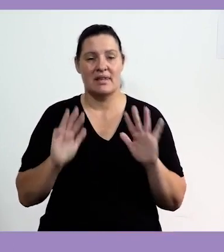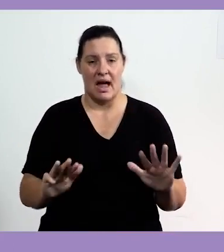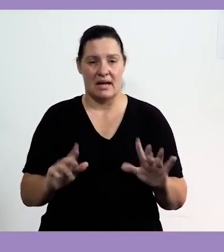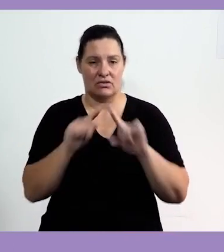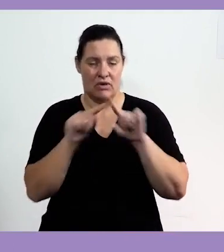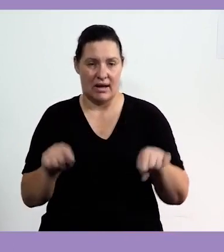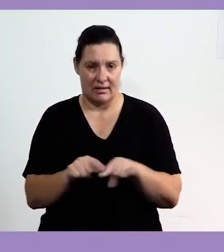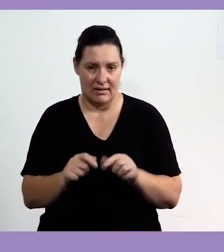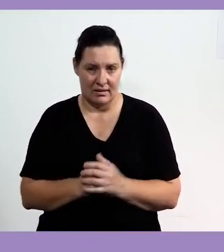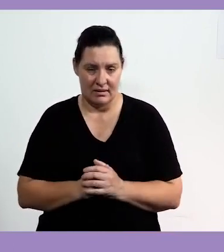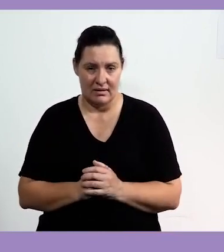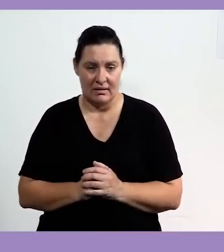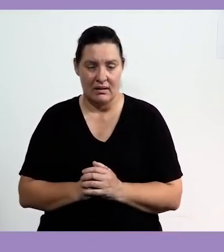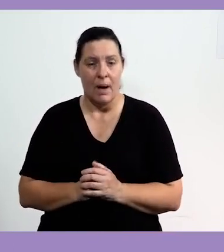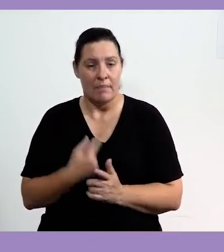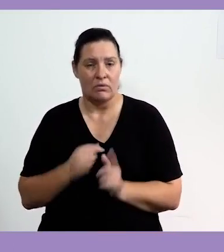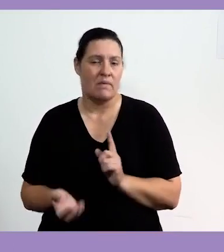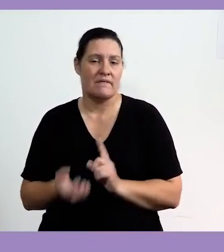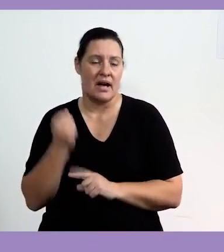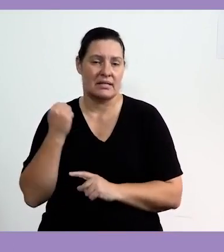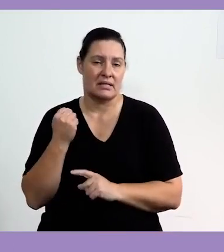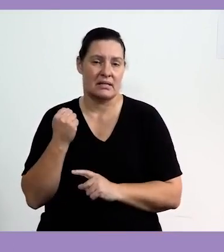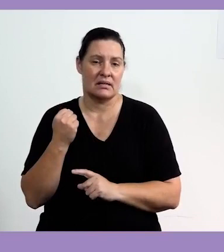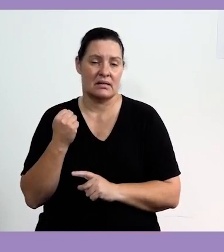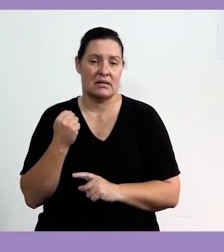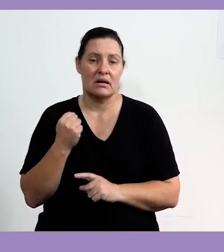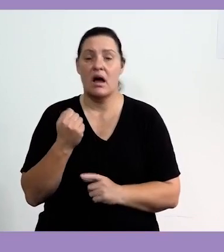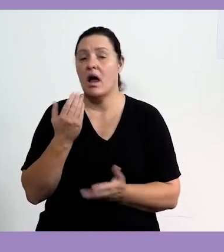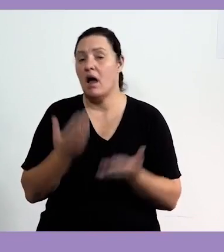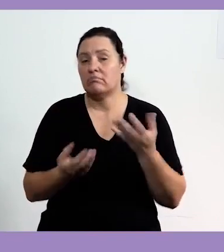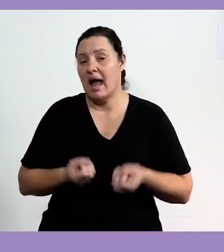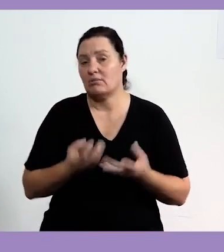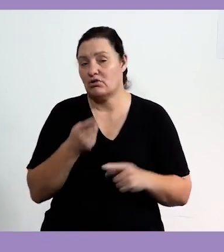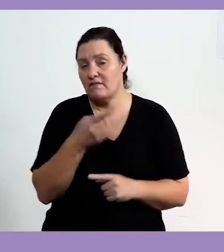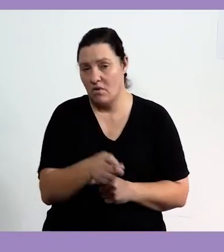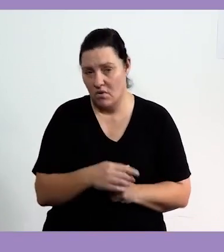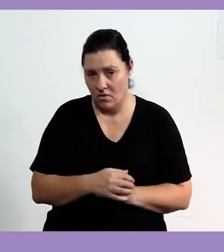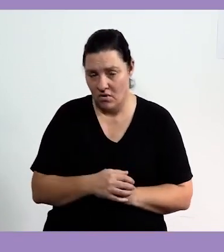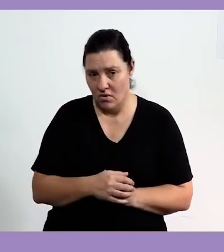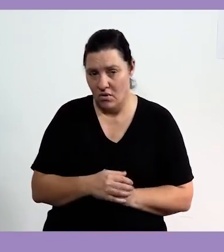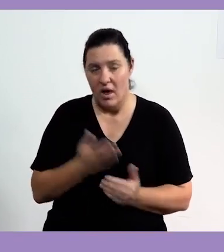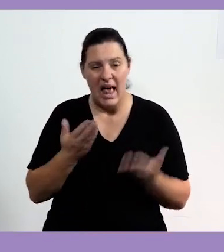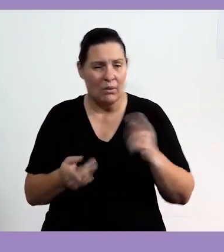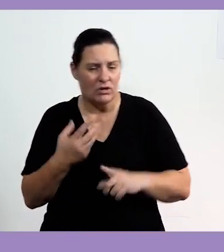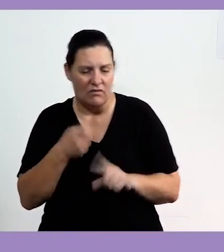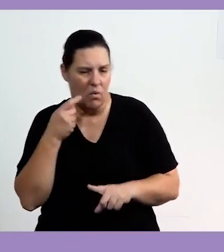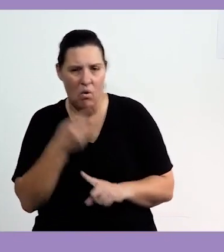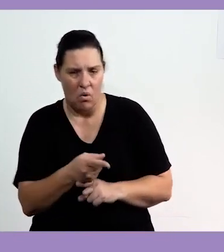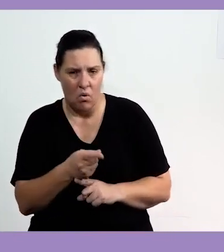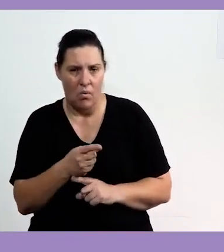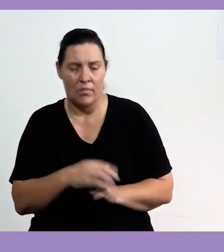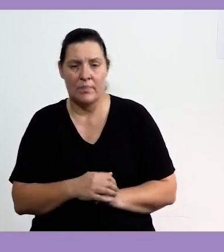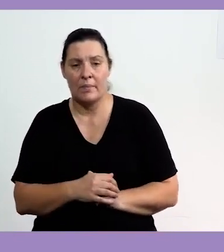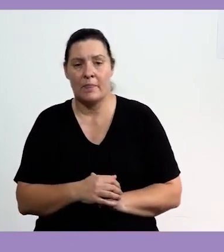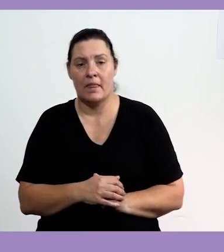have 9 triangles. But let us find the algebraic expression for it, or the algebraic